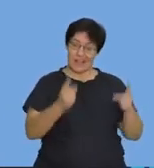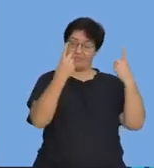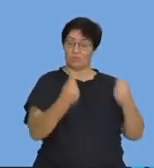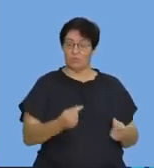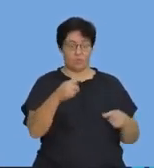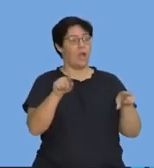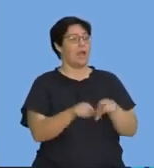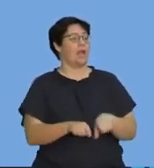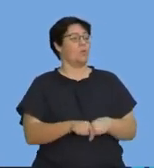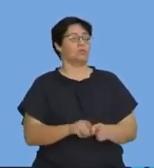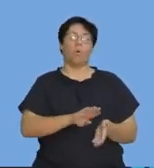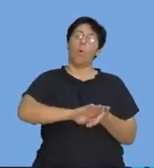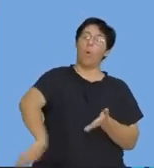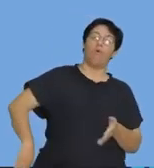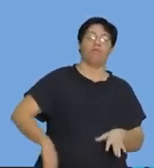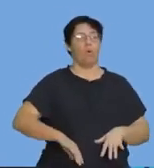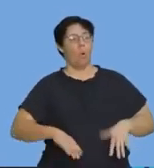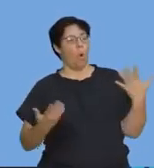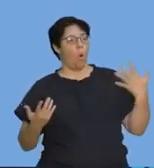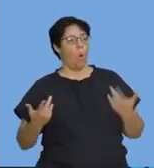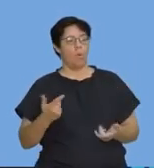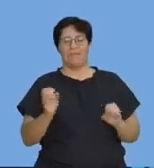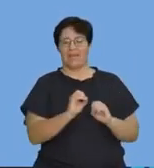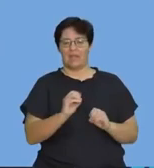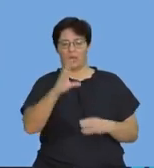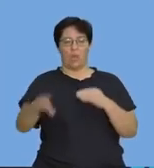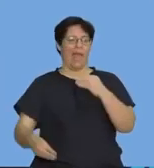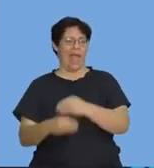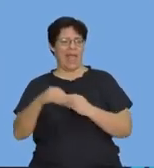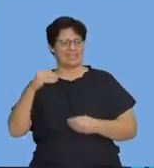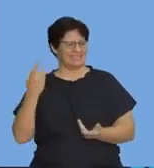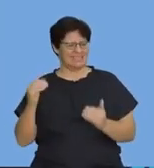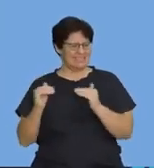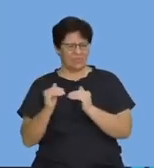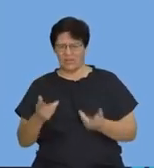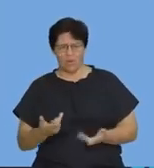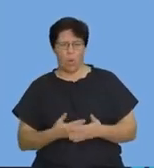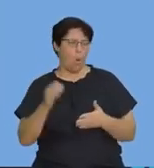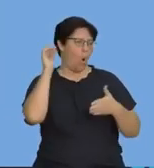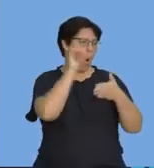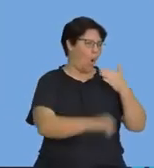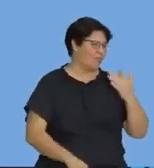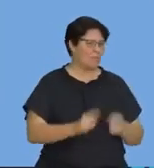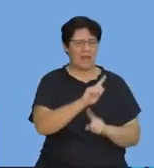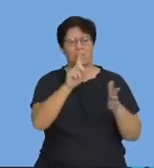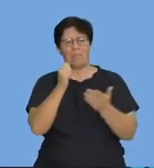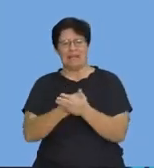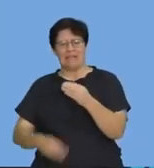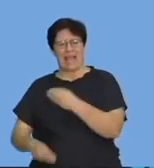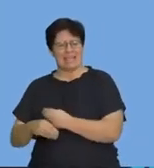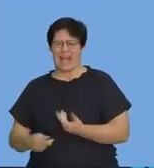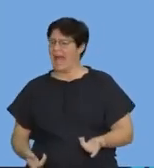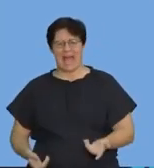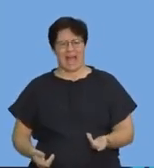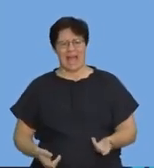sign, you then remove it, or wherever there is not, then you add it, or you subtract when you're supposed to add. Those are just